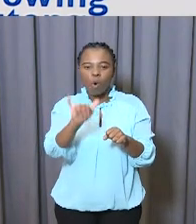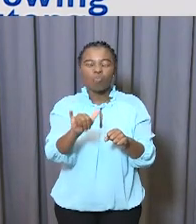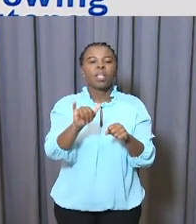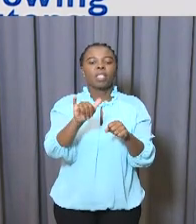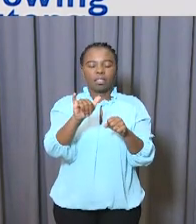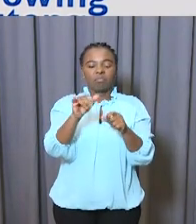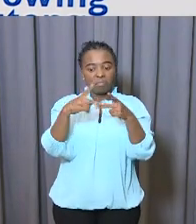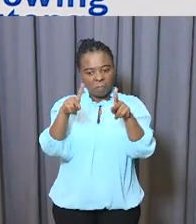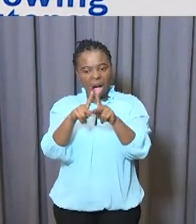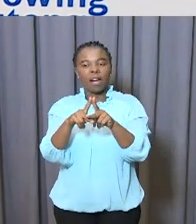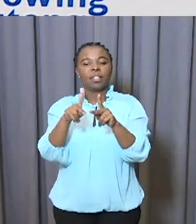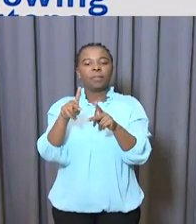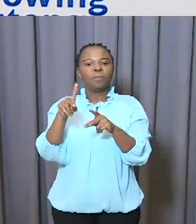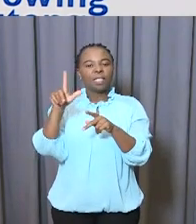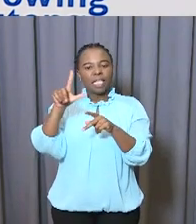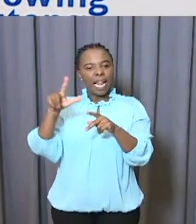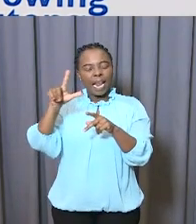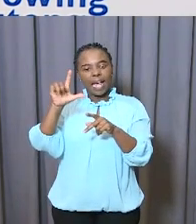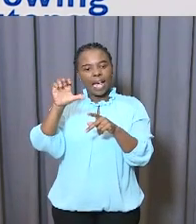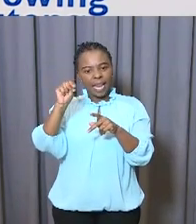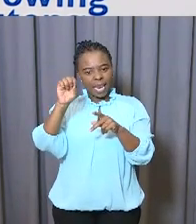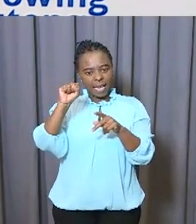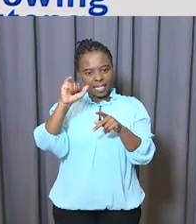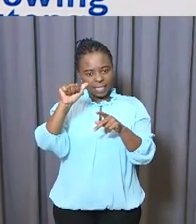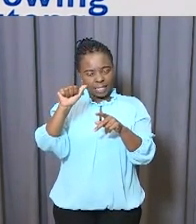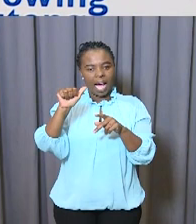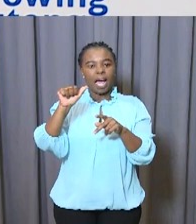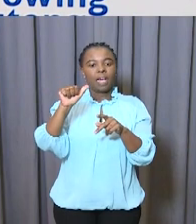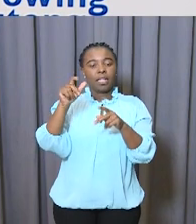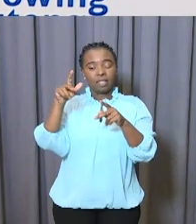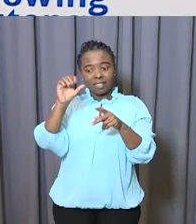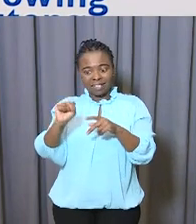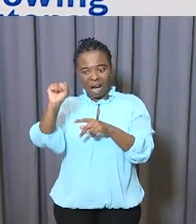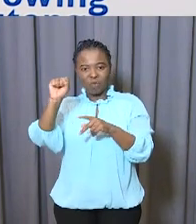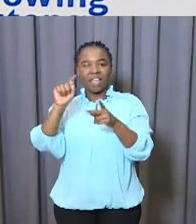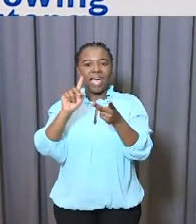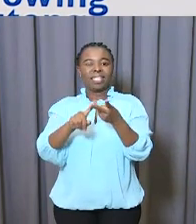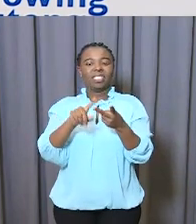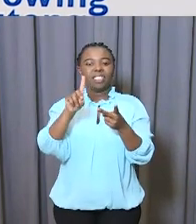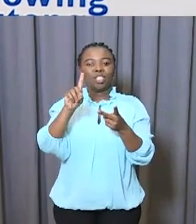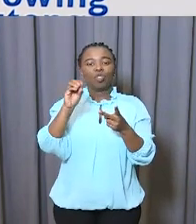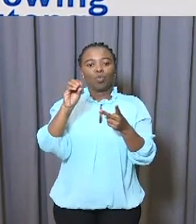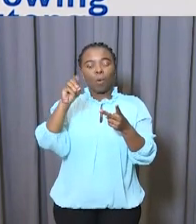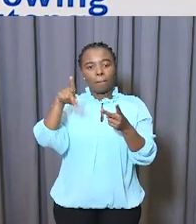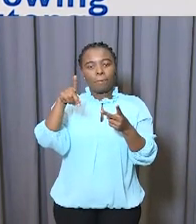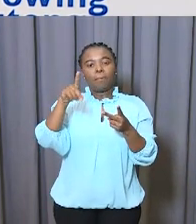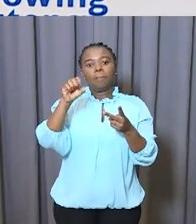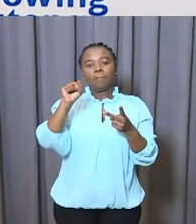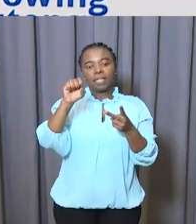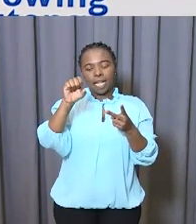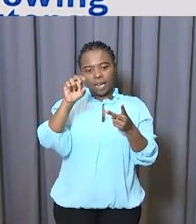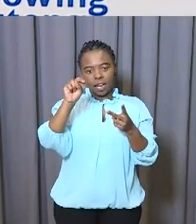other areas in the Lenasia South and in Dobsonville. And I think the issue of hotspots, they